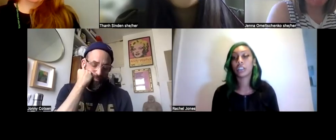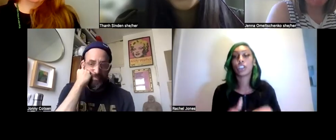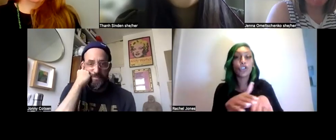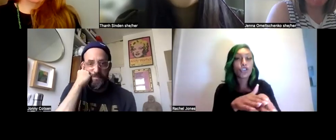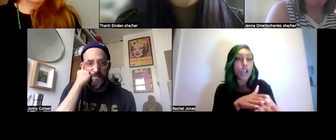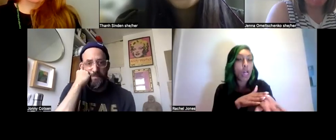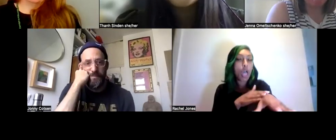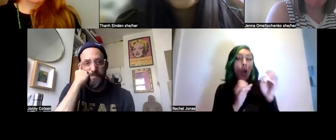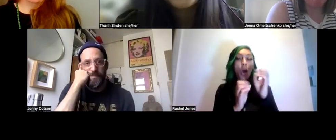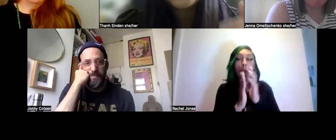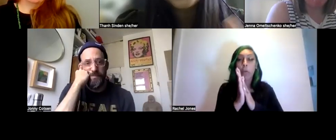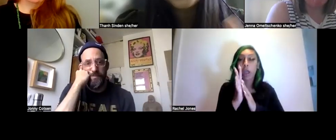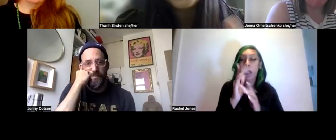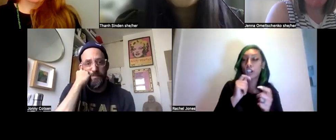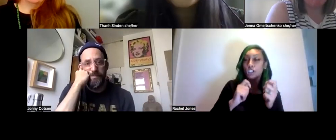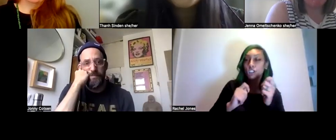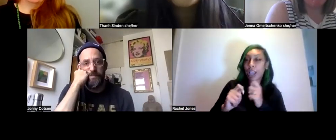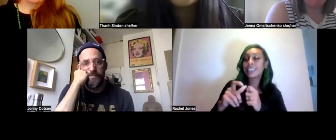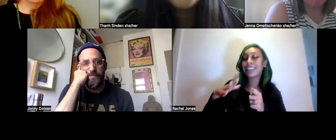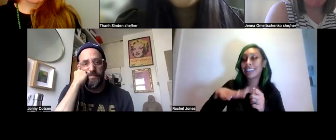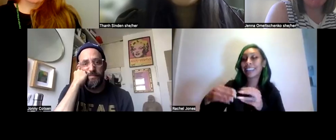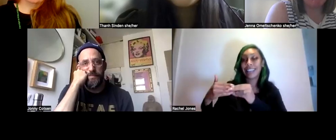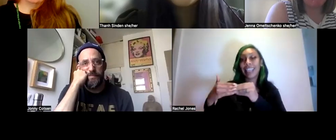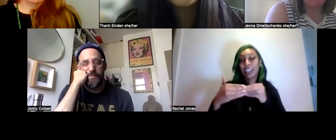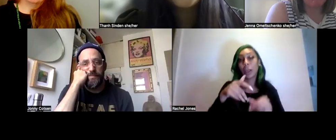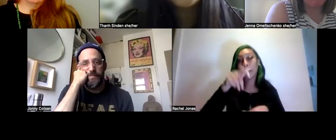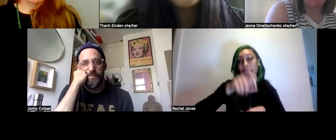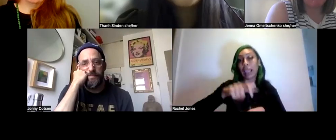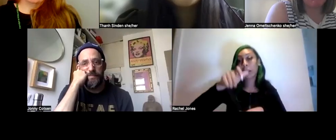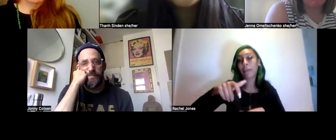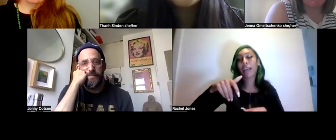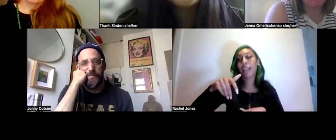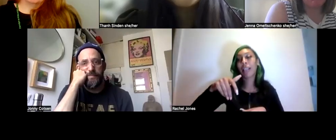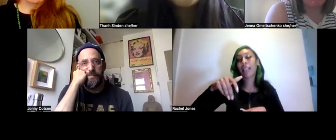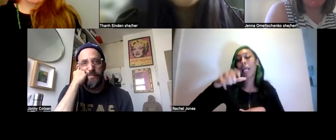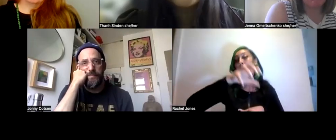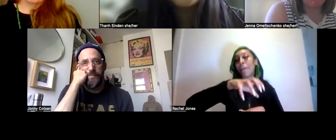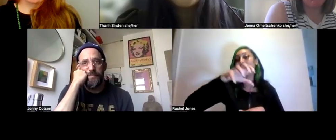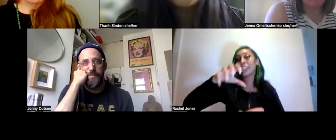burn of change, we need the leadership. We need people in positions that are committed